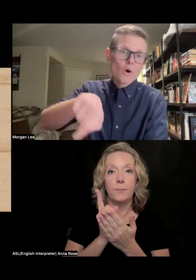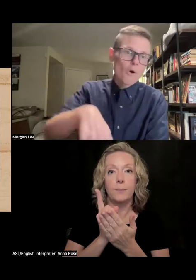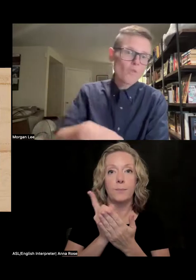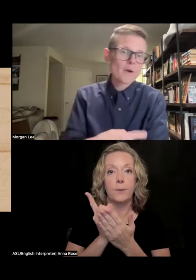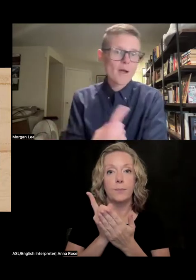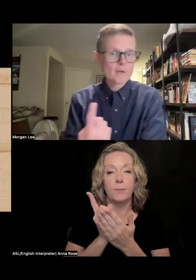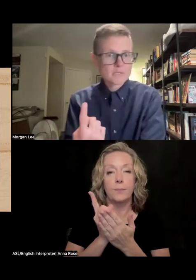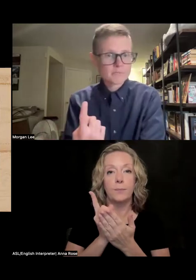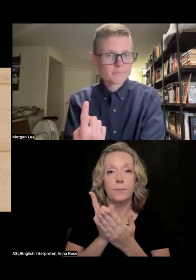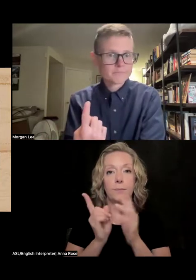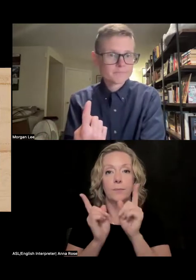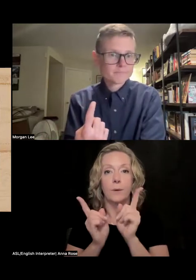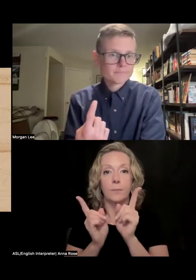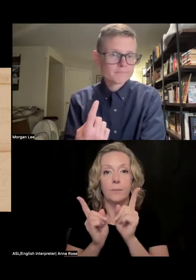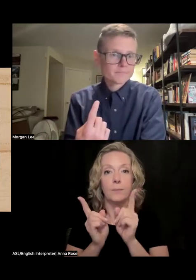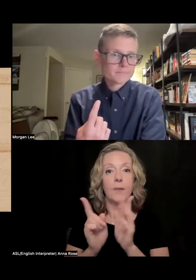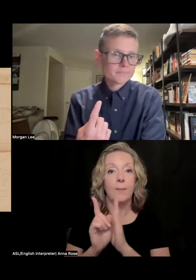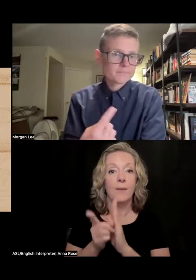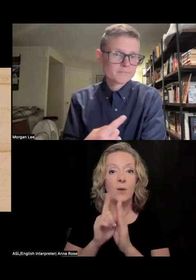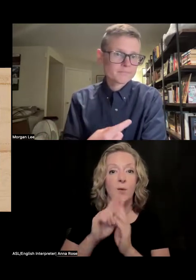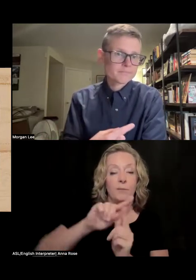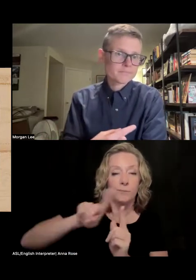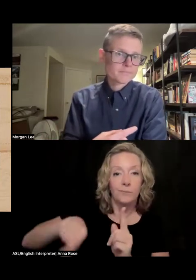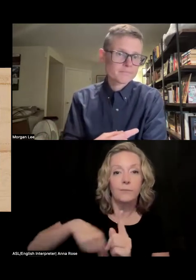hand will go all the way around.